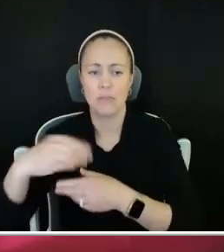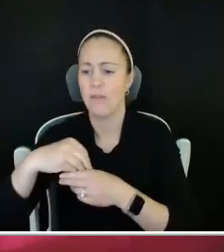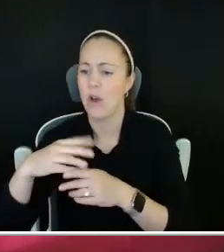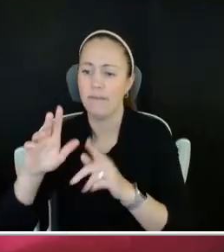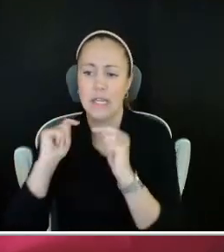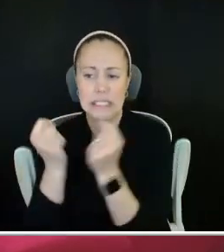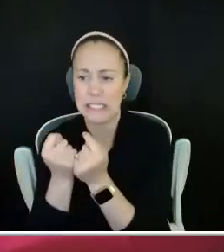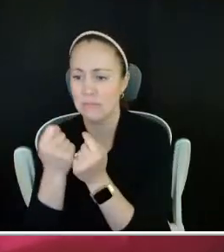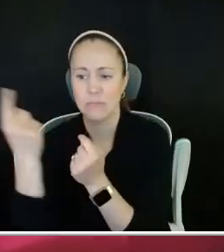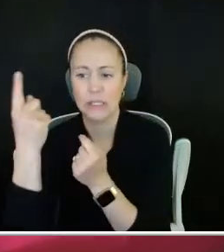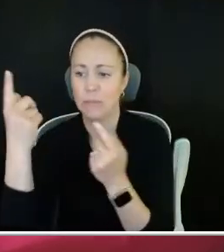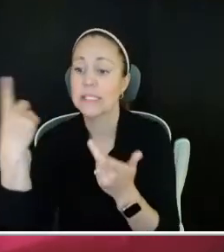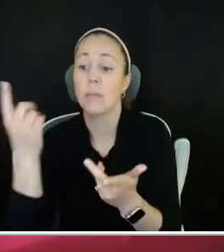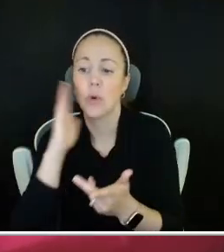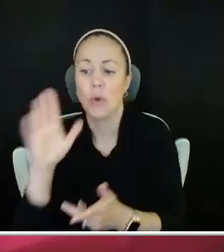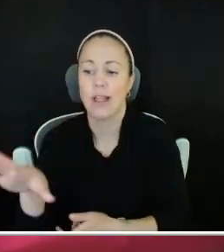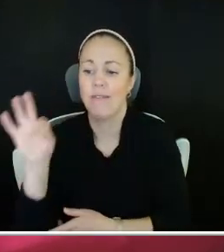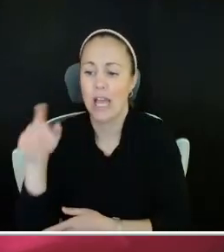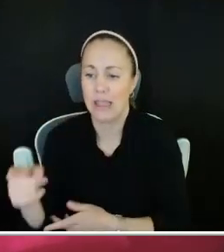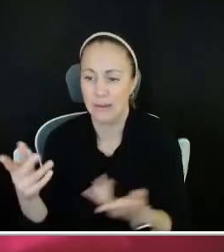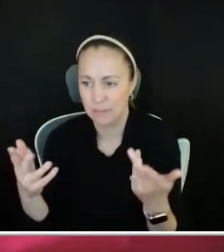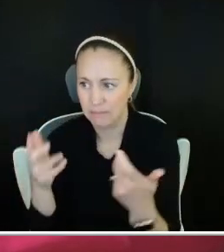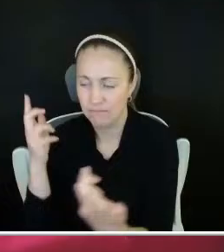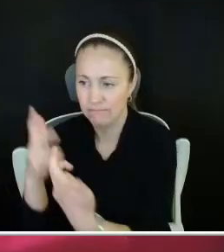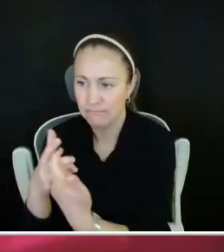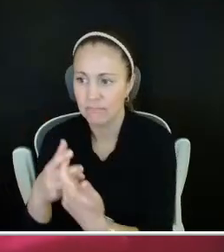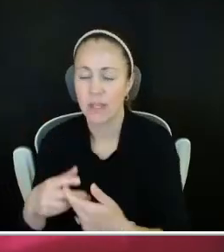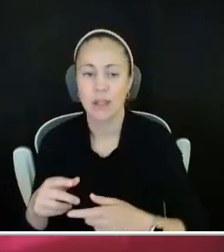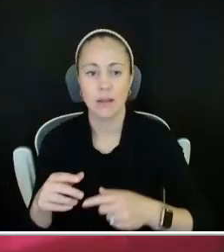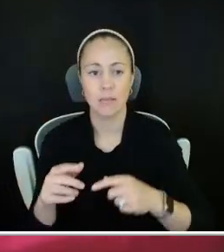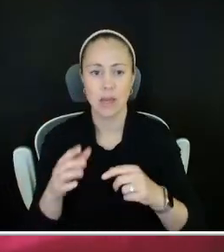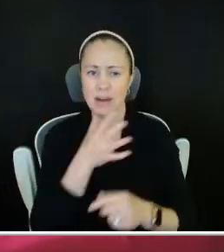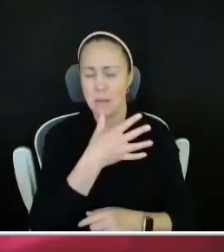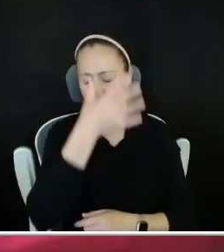And again, parents are spending a lot of money